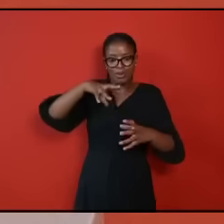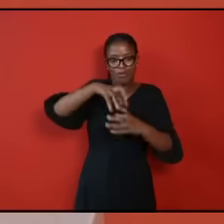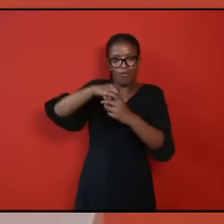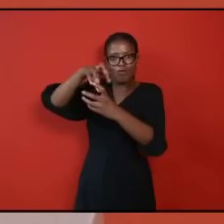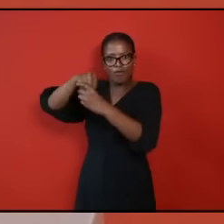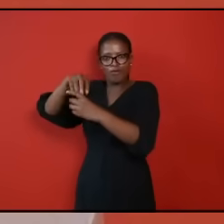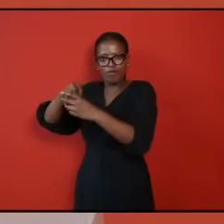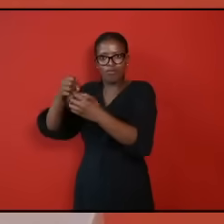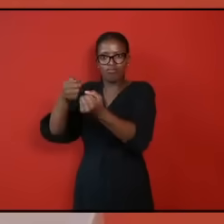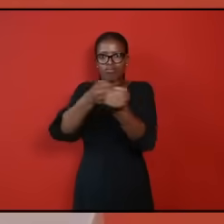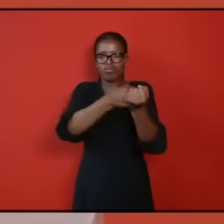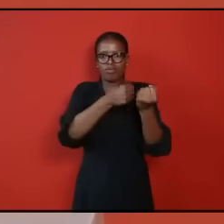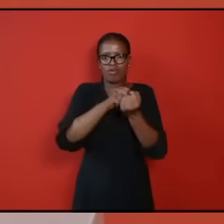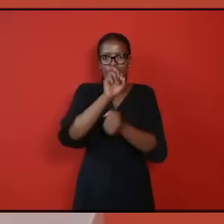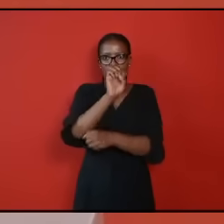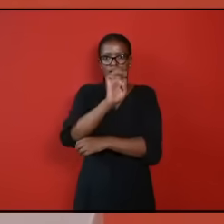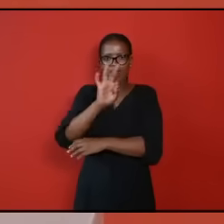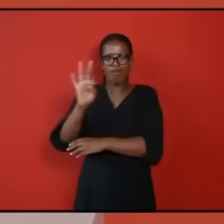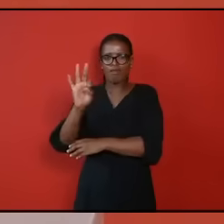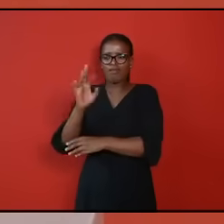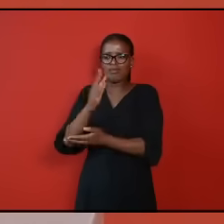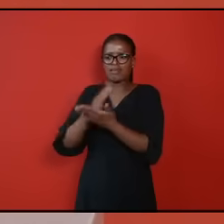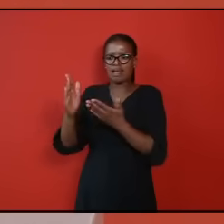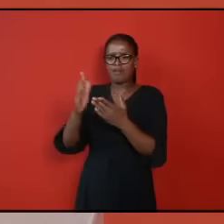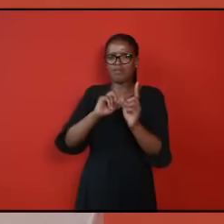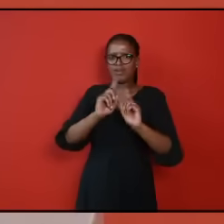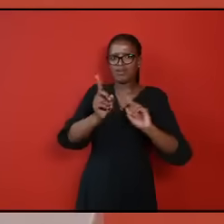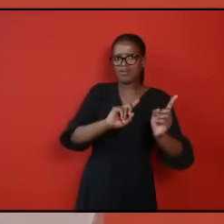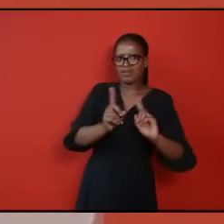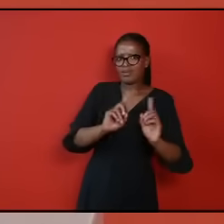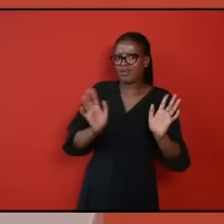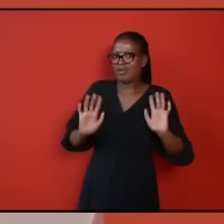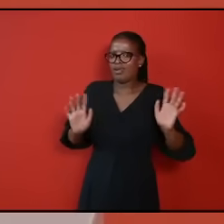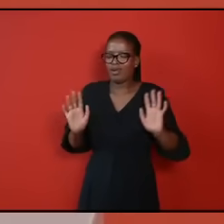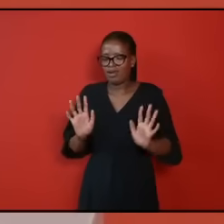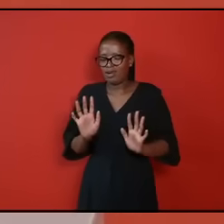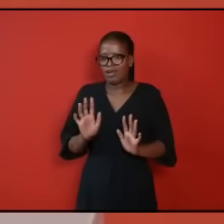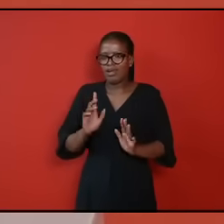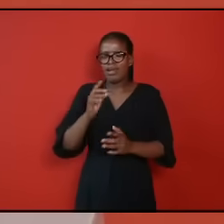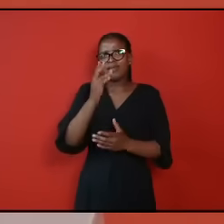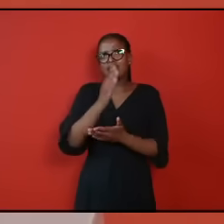which we'll never talk about. Someone independently must just say to